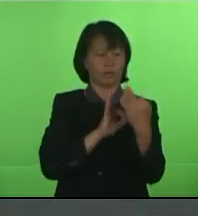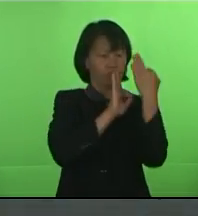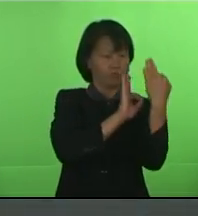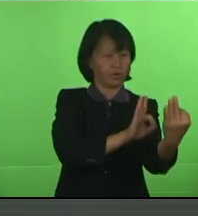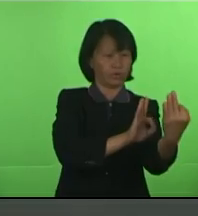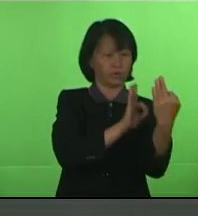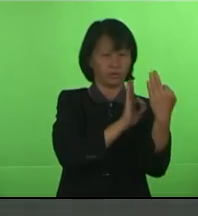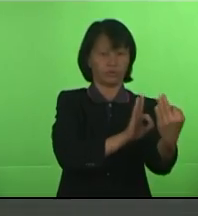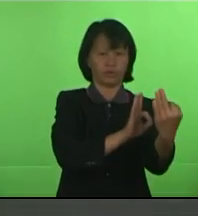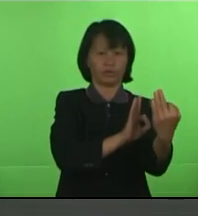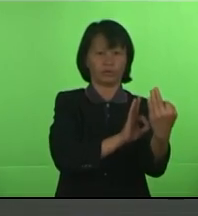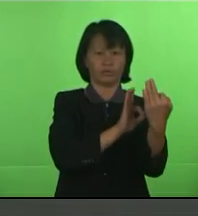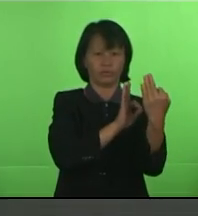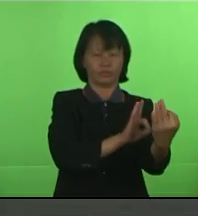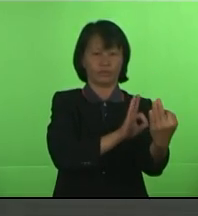is one such